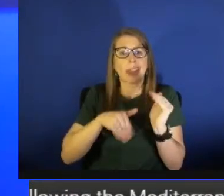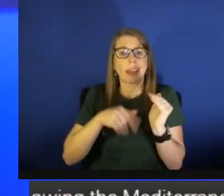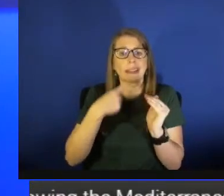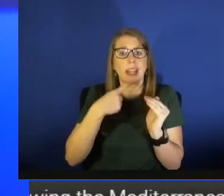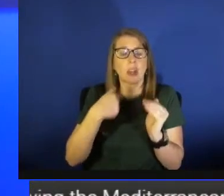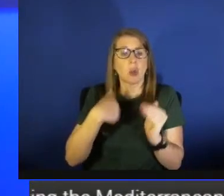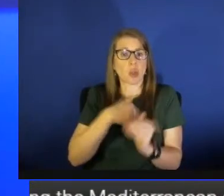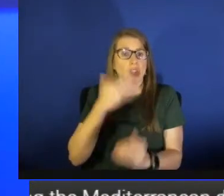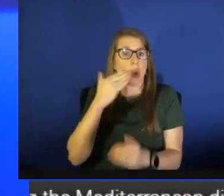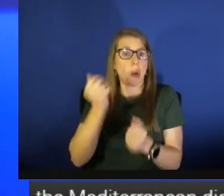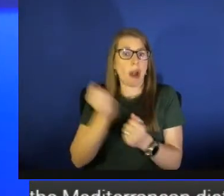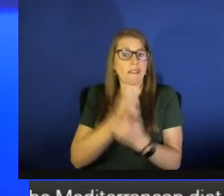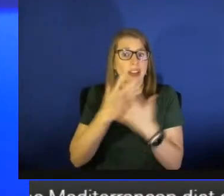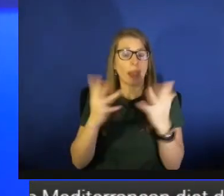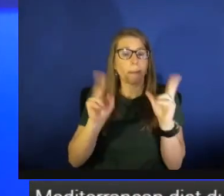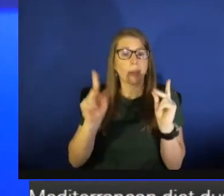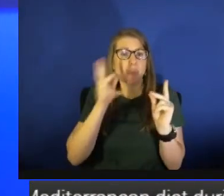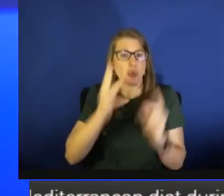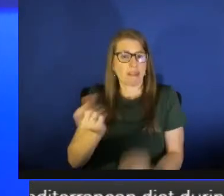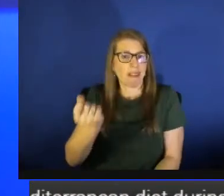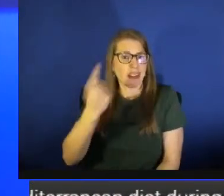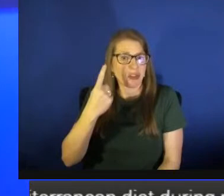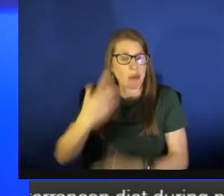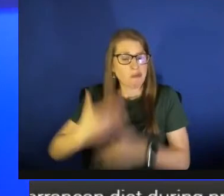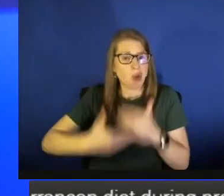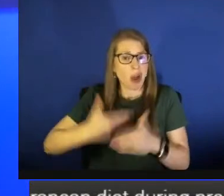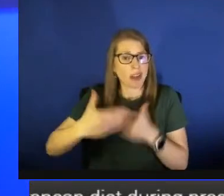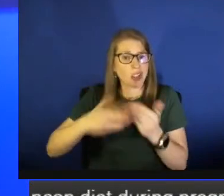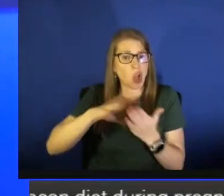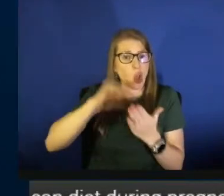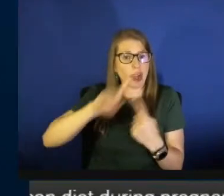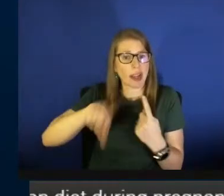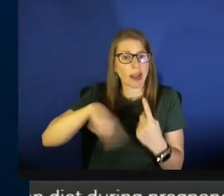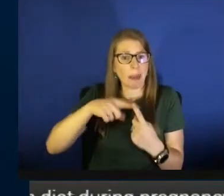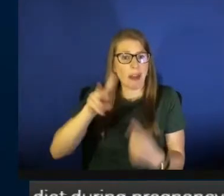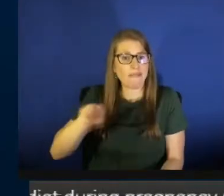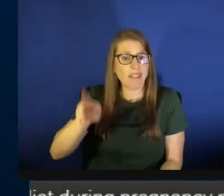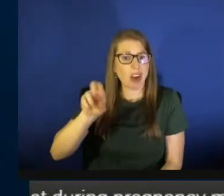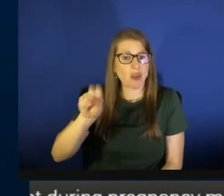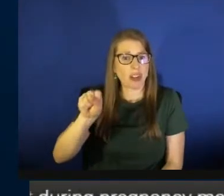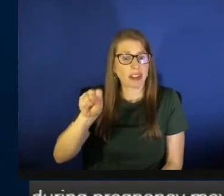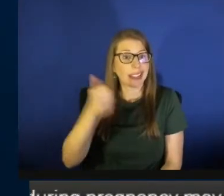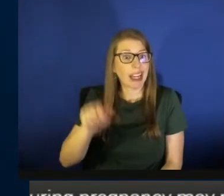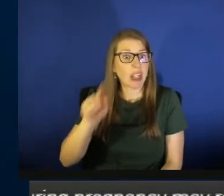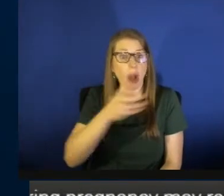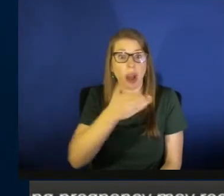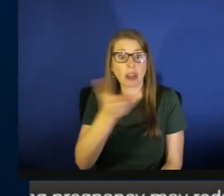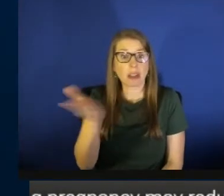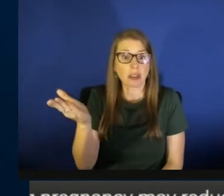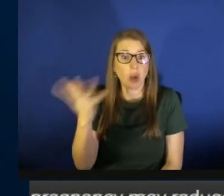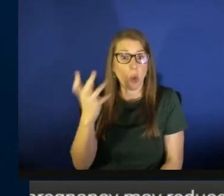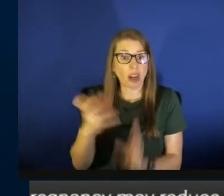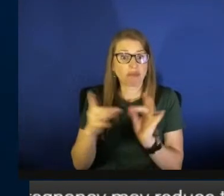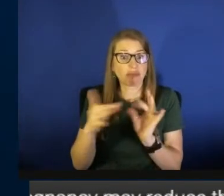have understood a little better the process of learning about a virus. That's a really good point. Anyone on the panel out there want to chime in on that?